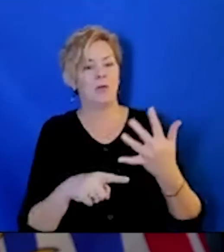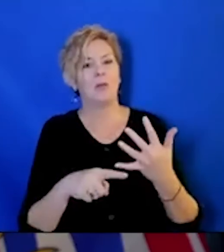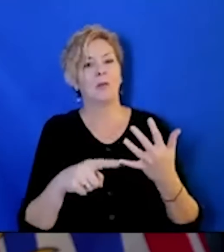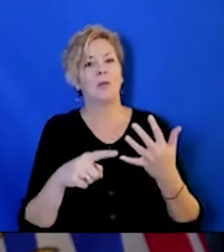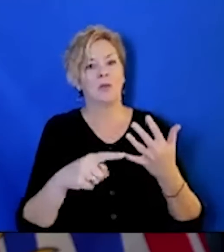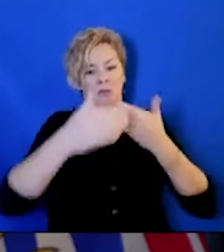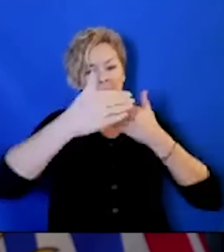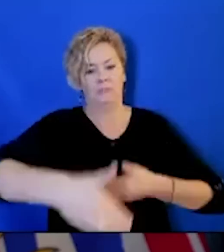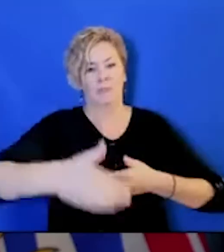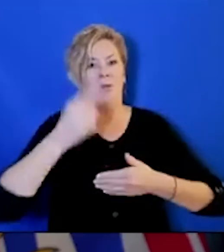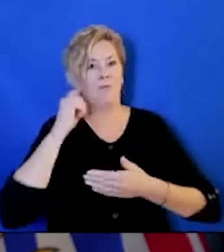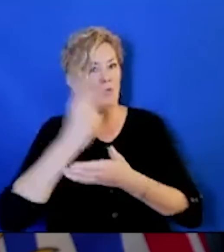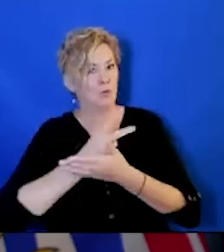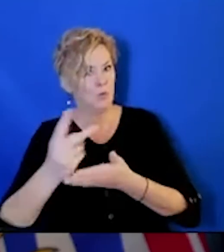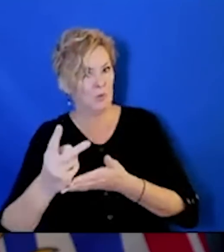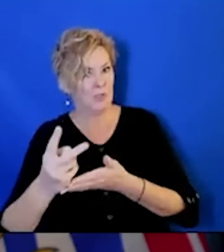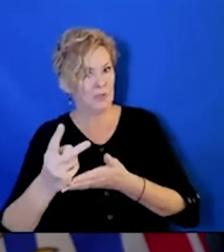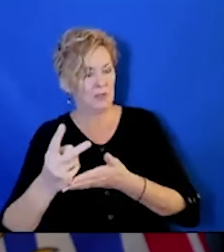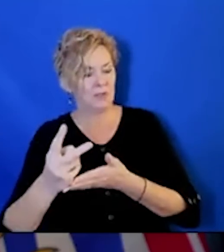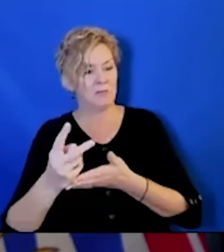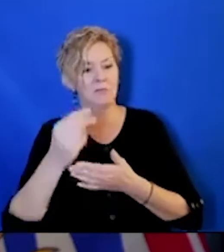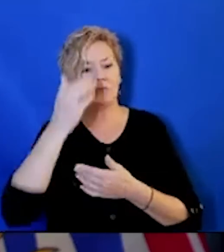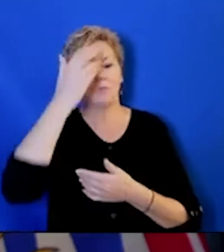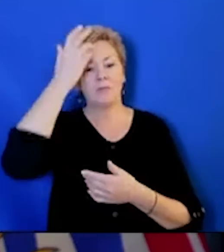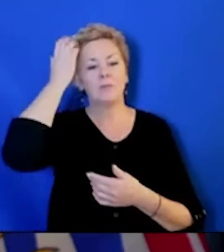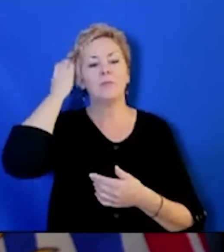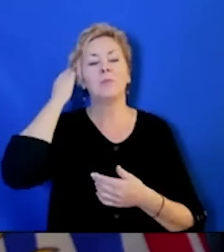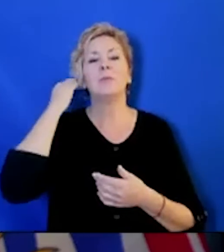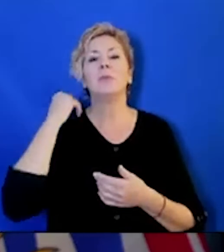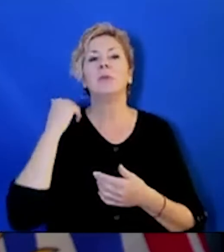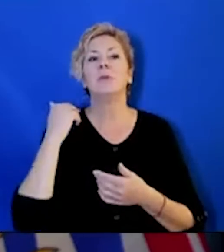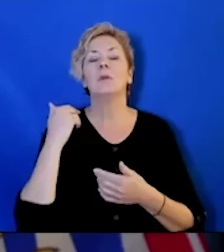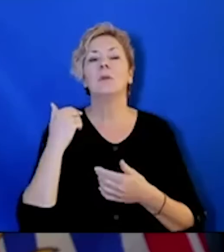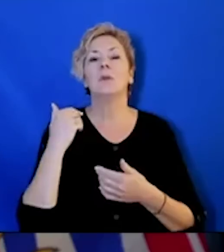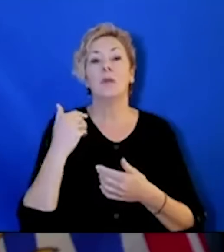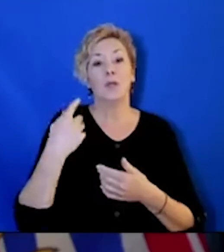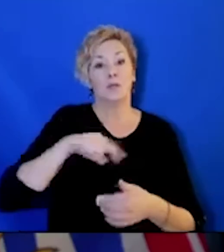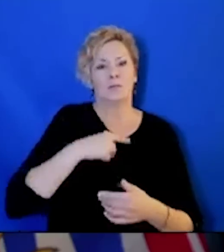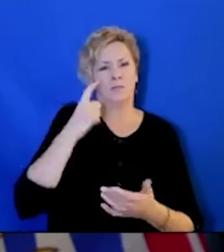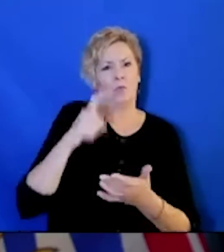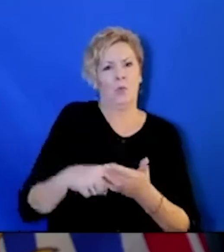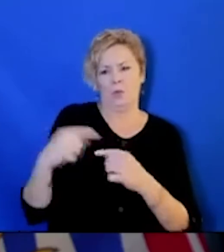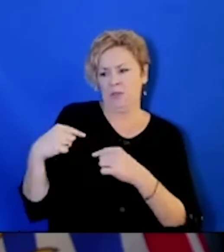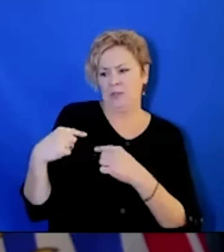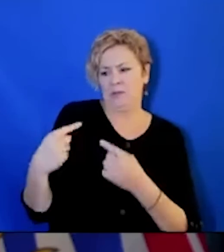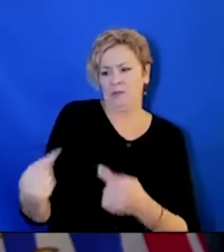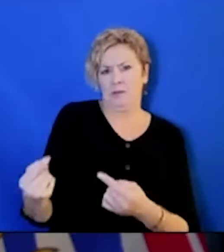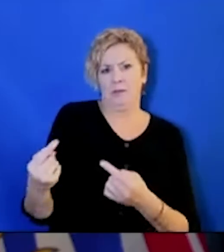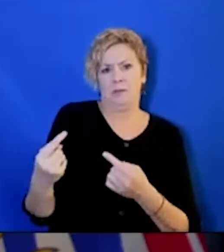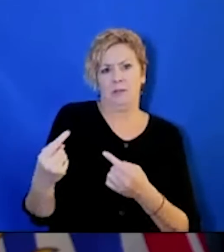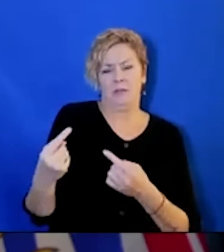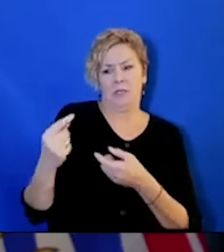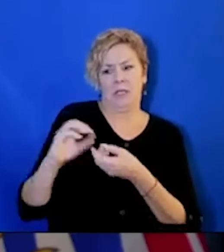the incubation period of this virus is 2 weeks. So what we are looking at, the cases we've been seeing now, are people who